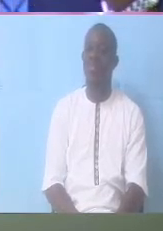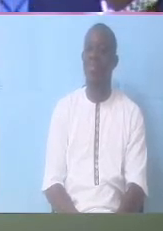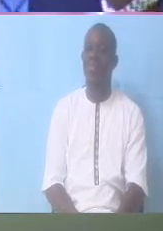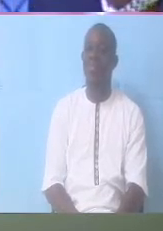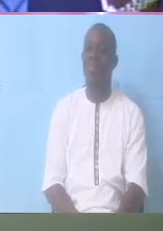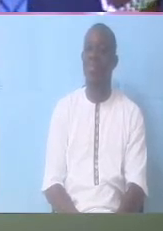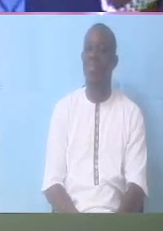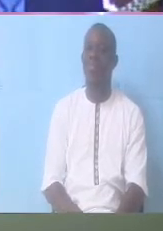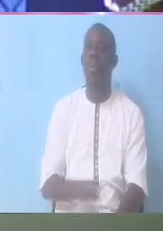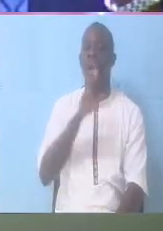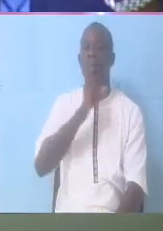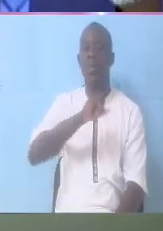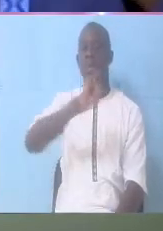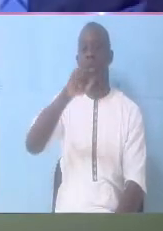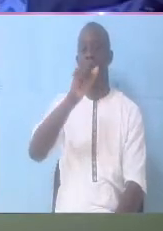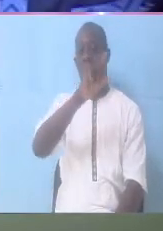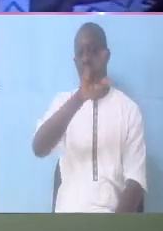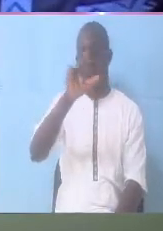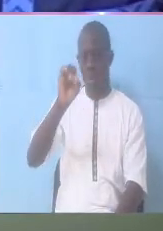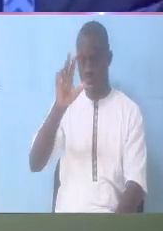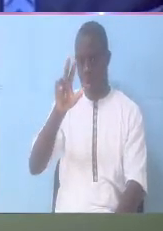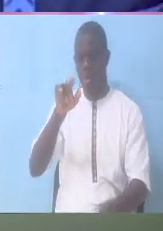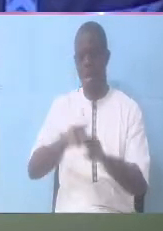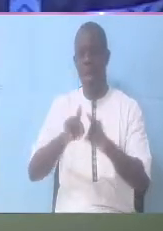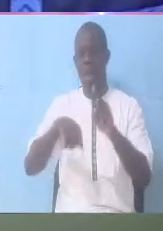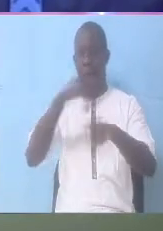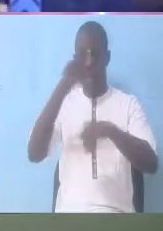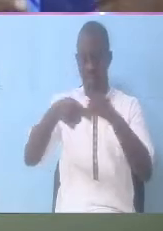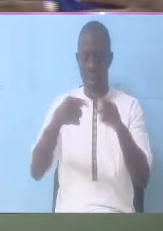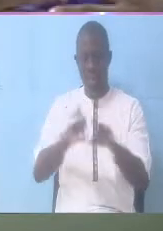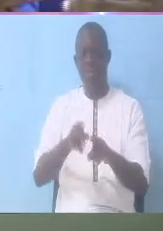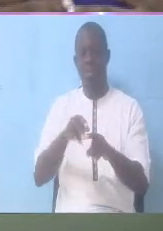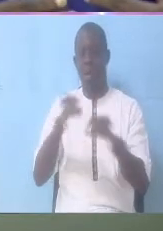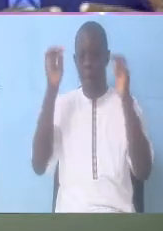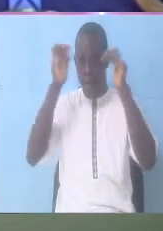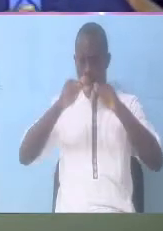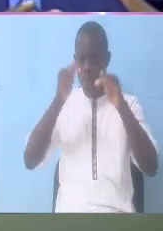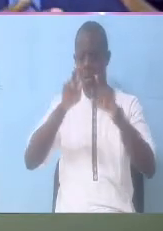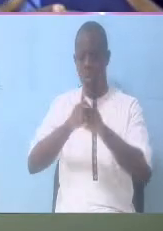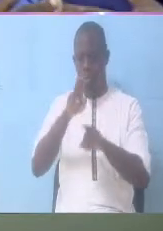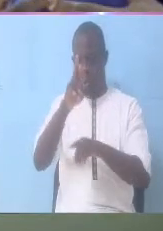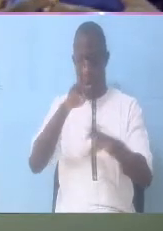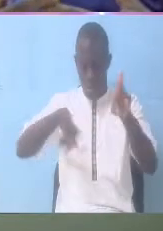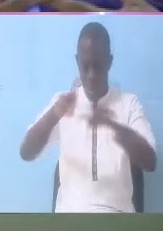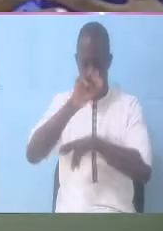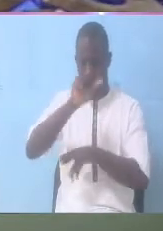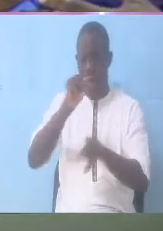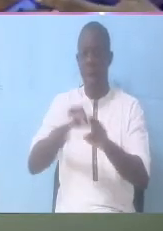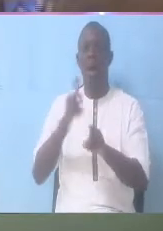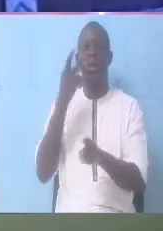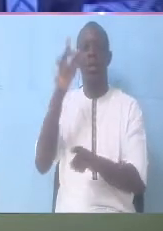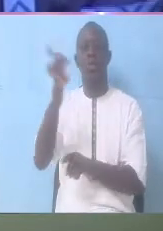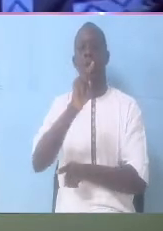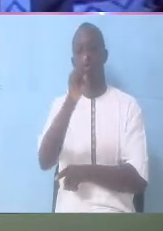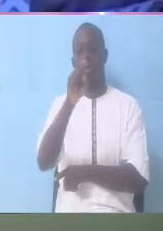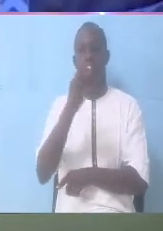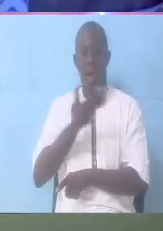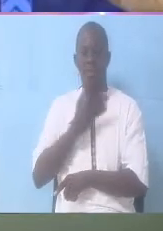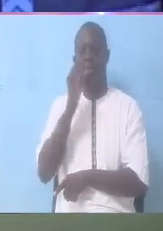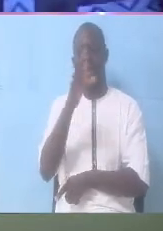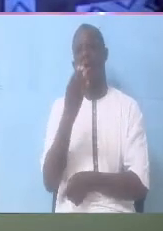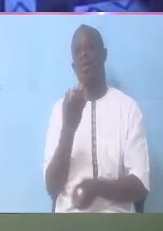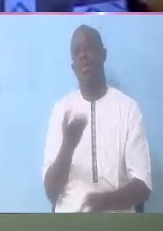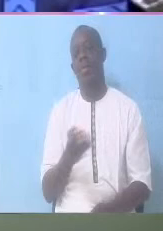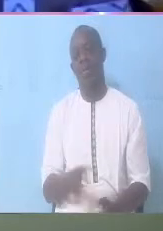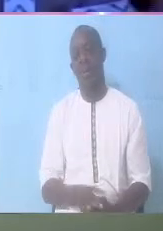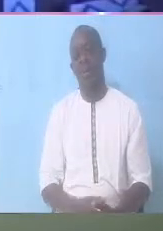hearing, yes, sir. Go back and revisit what you have said. Sir, with due respect, I have this in